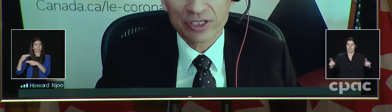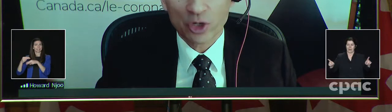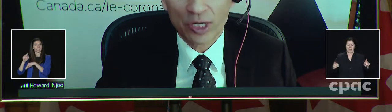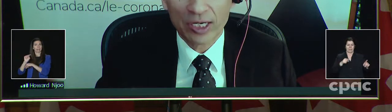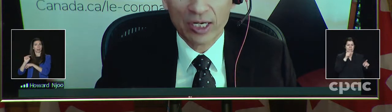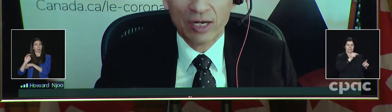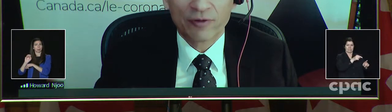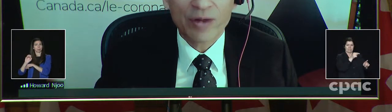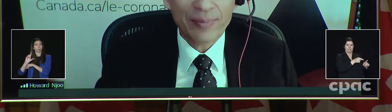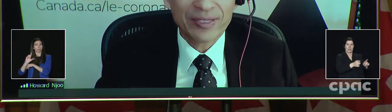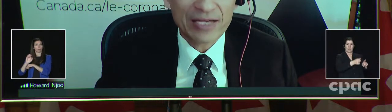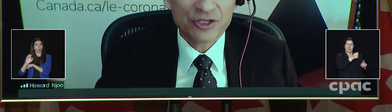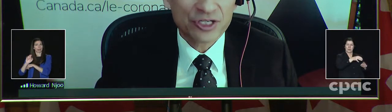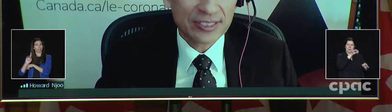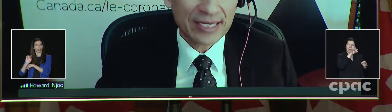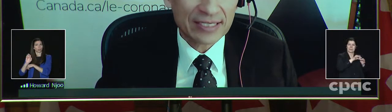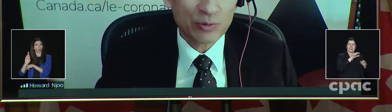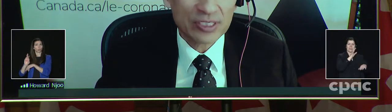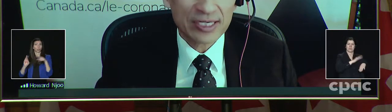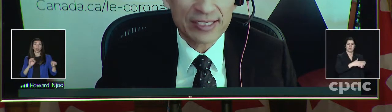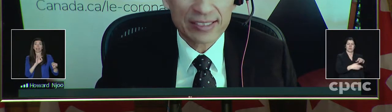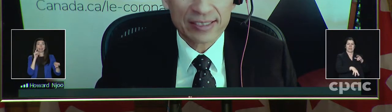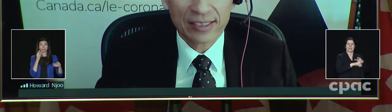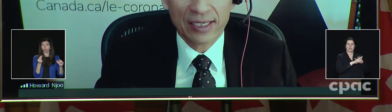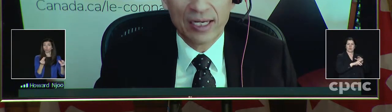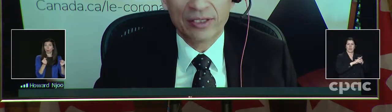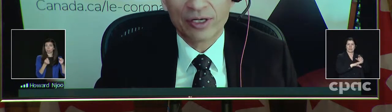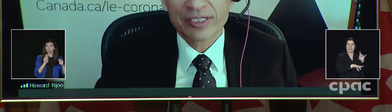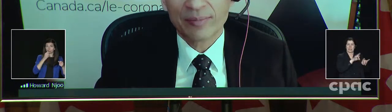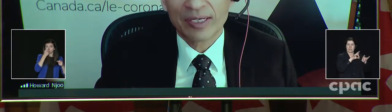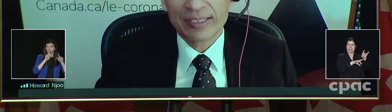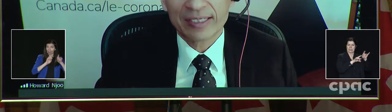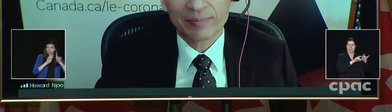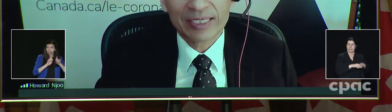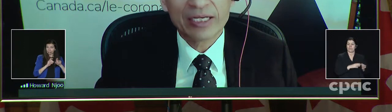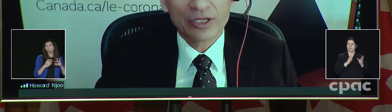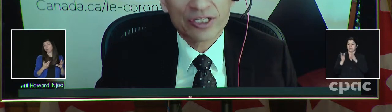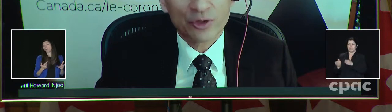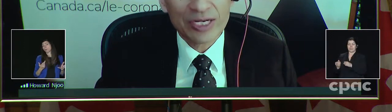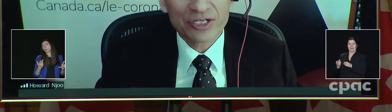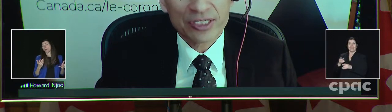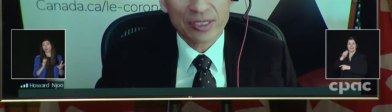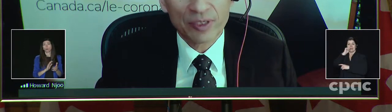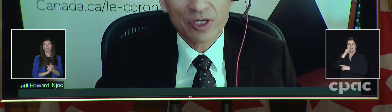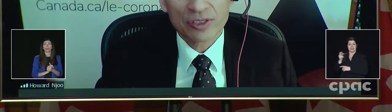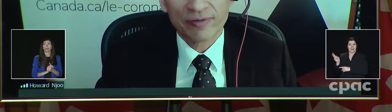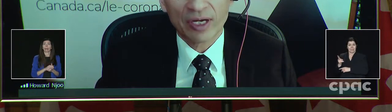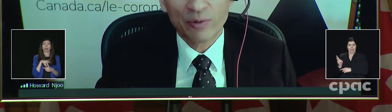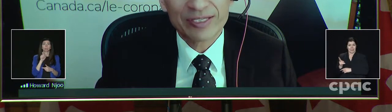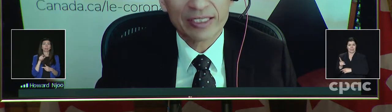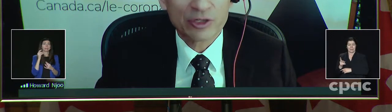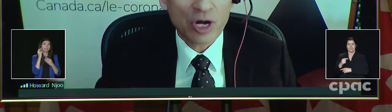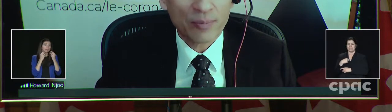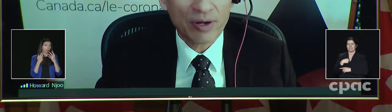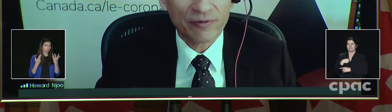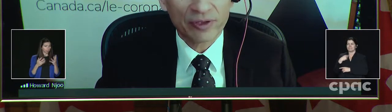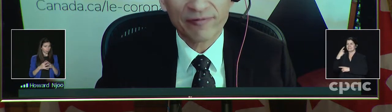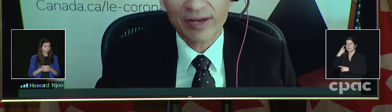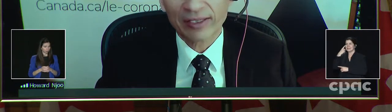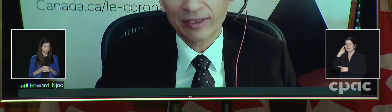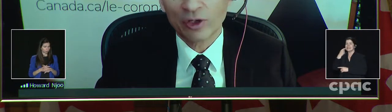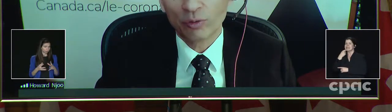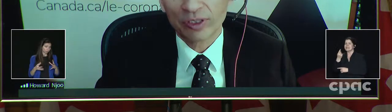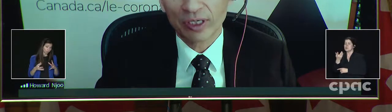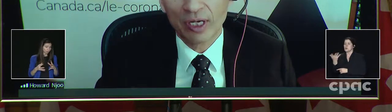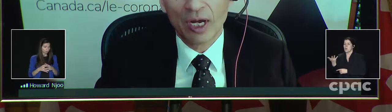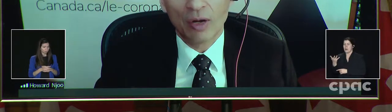diagnosis. And so for rapid antigen tests, I would say that there are some key considerations because of I would say, the drop-off or the fact